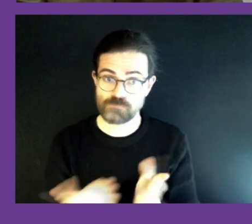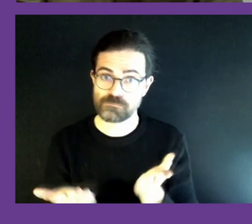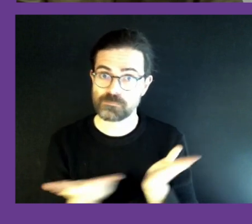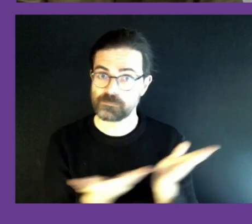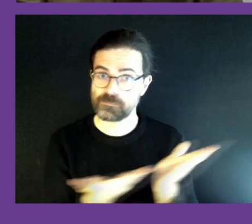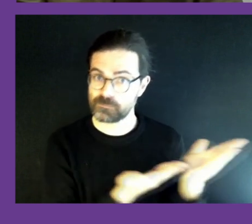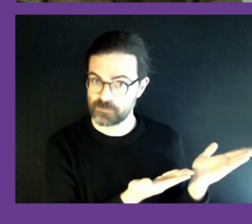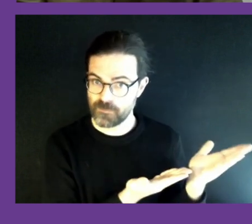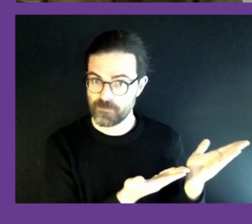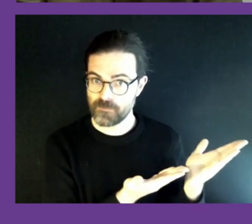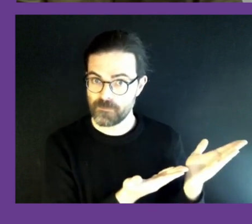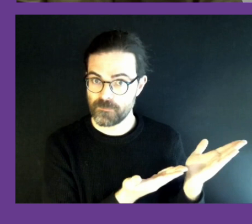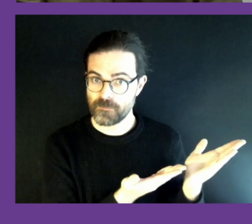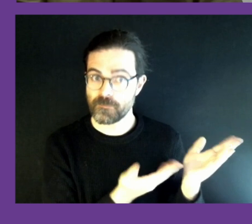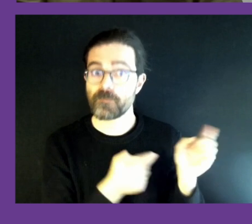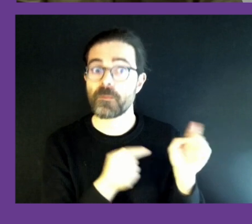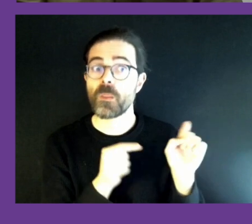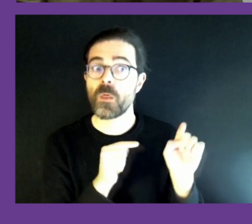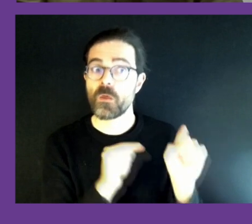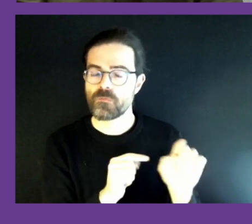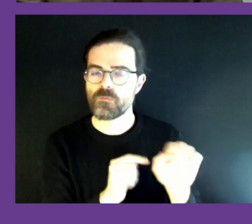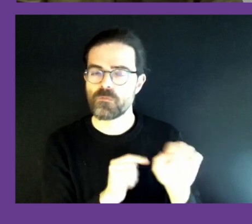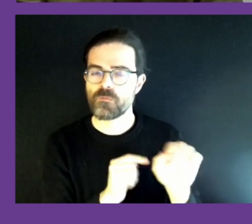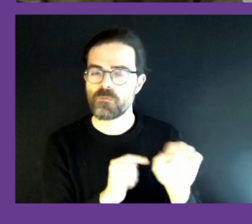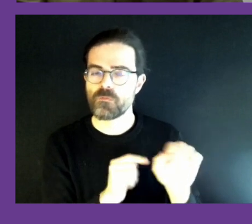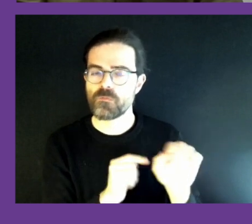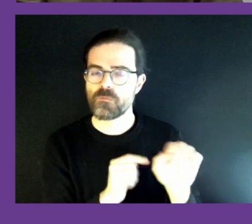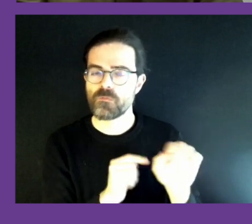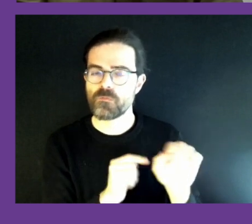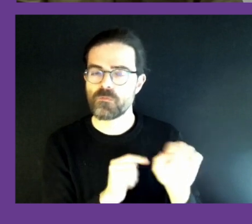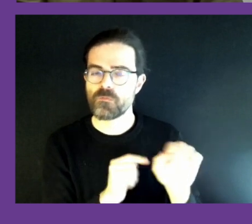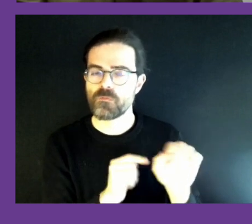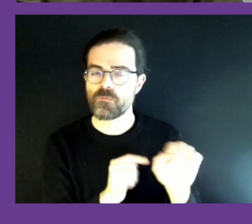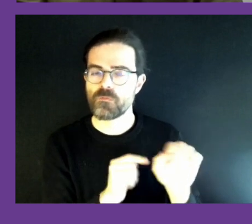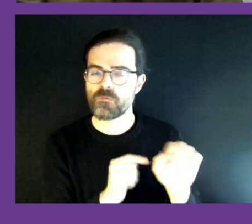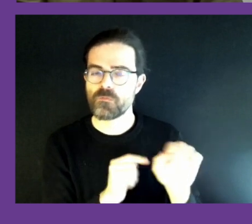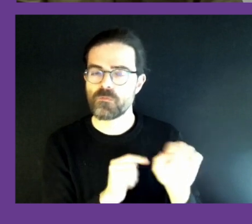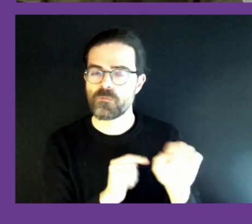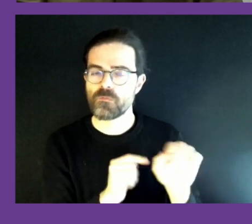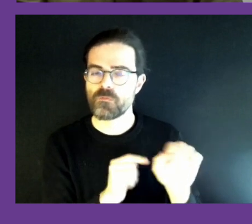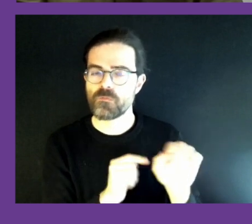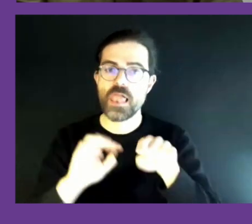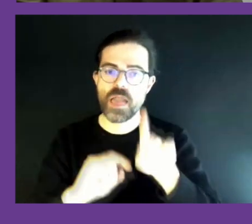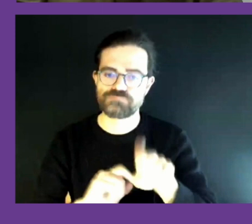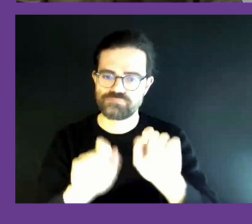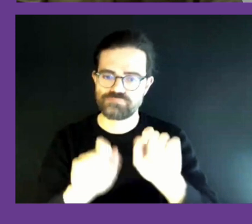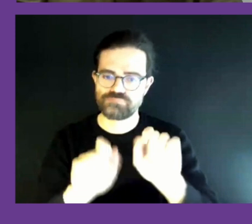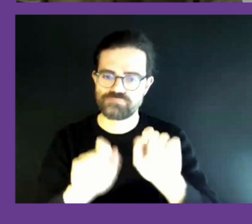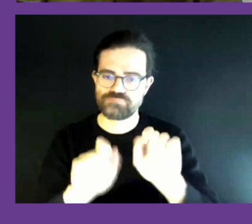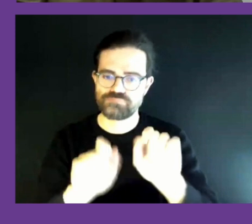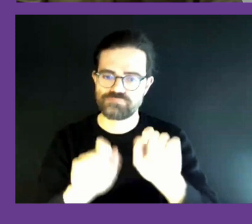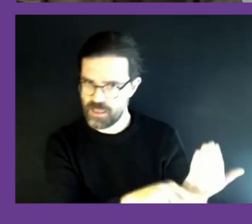include the link in the chat. And I will ask the organizers to make the